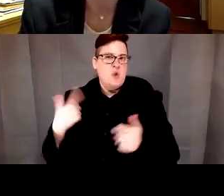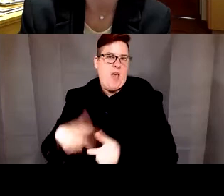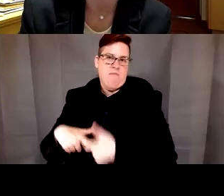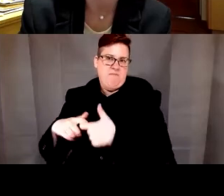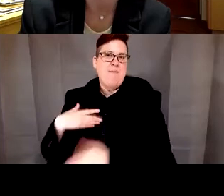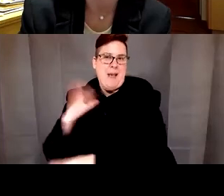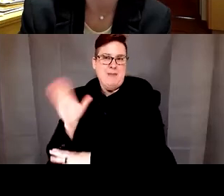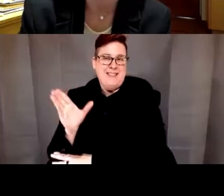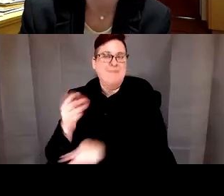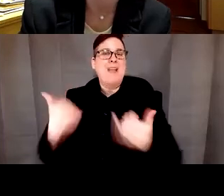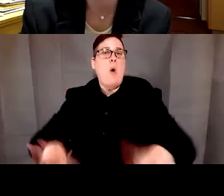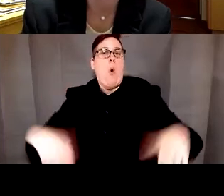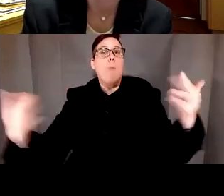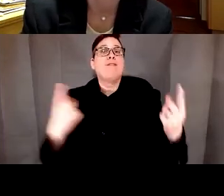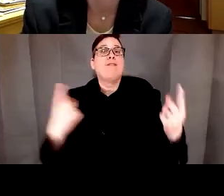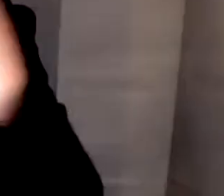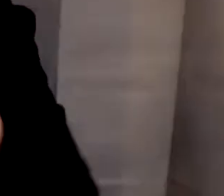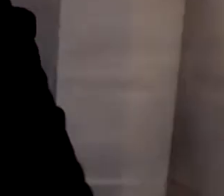audience.